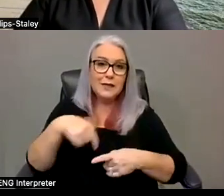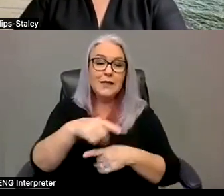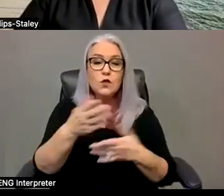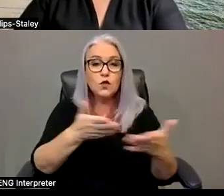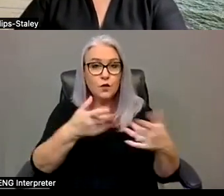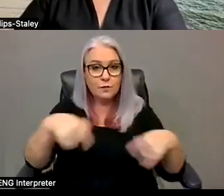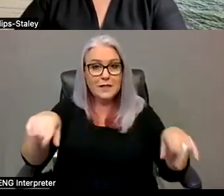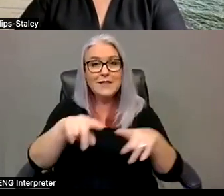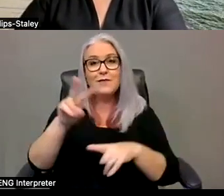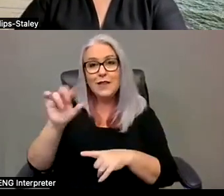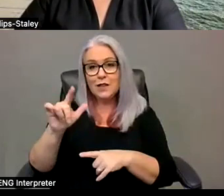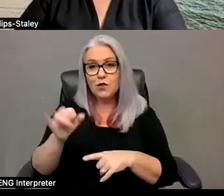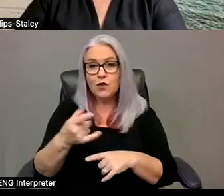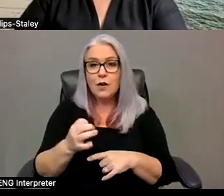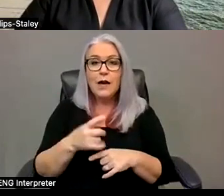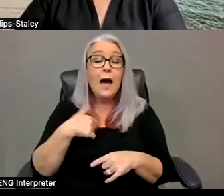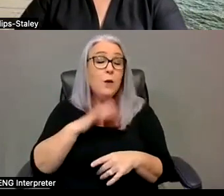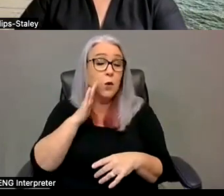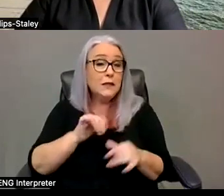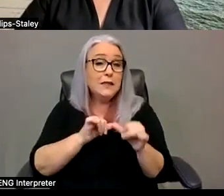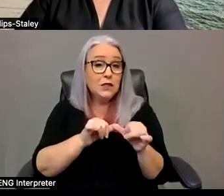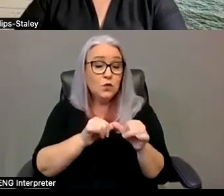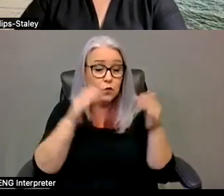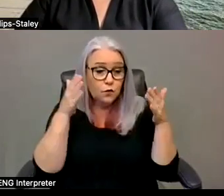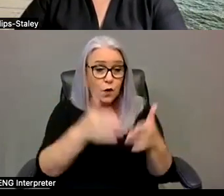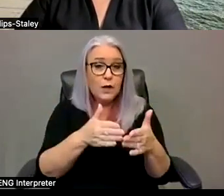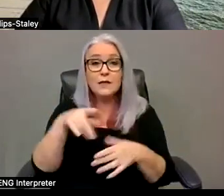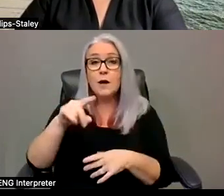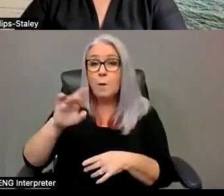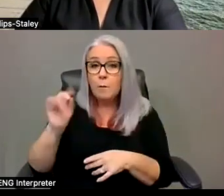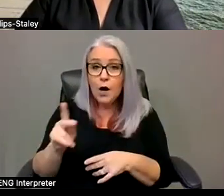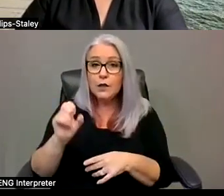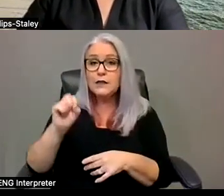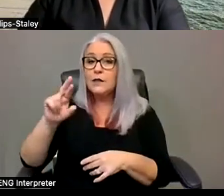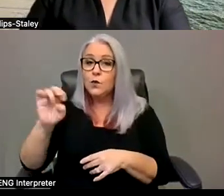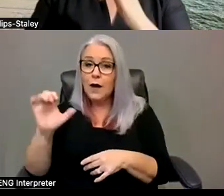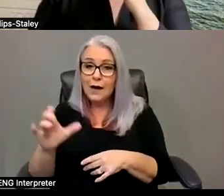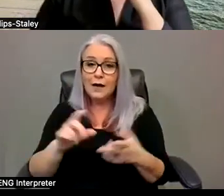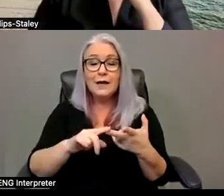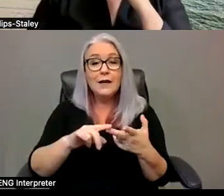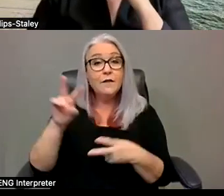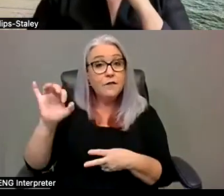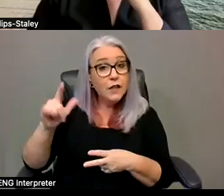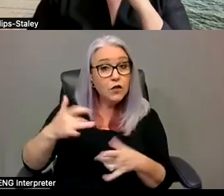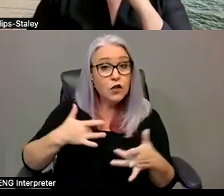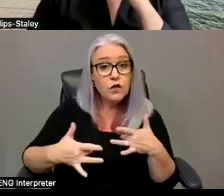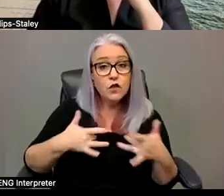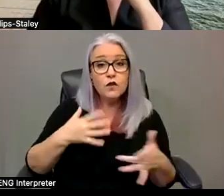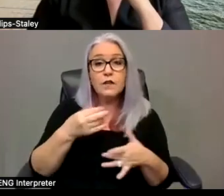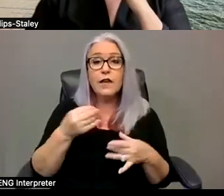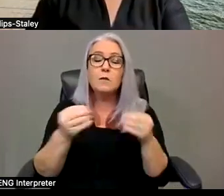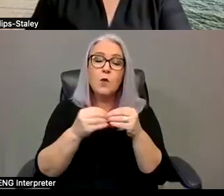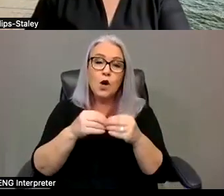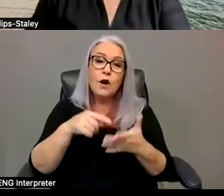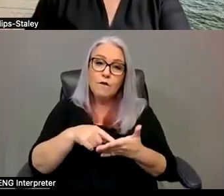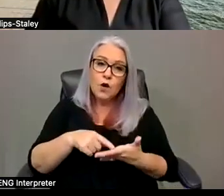Board of Trustees and Deputy Mayor, I will continue to be focused on our Parks and Recs, upcoming village development concerns, and work on bringing more affordable housing